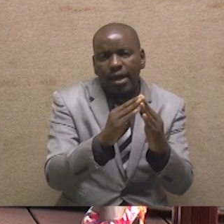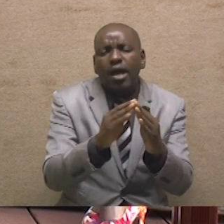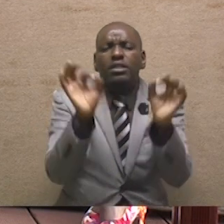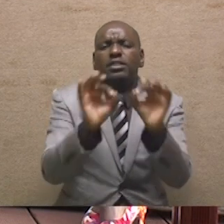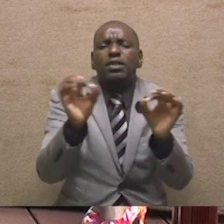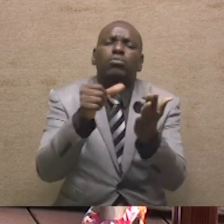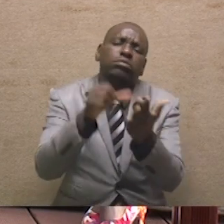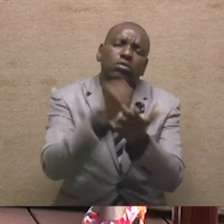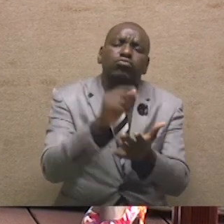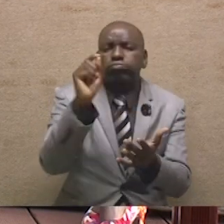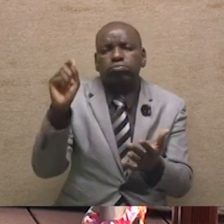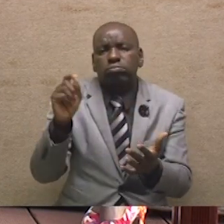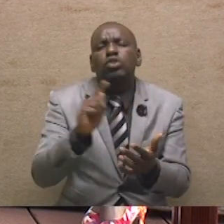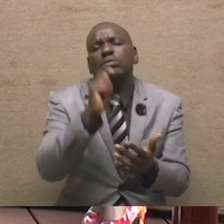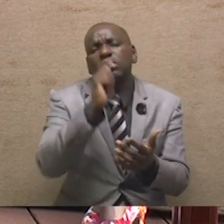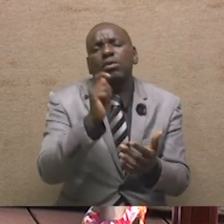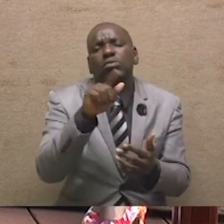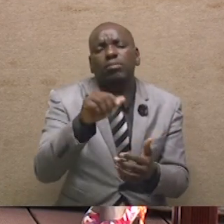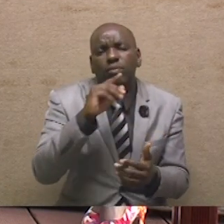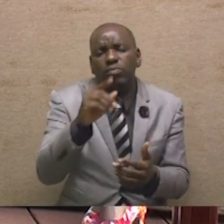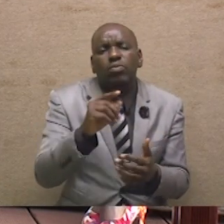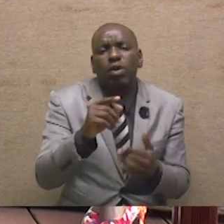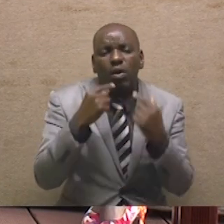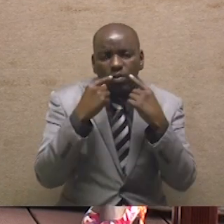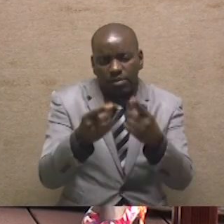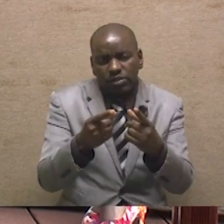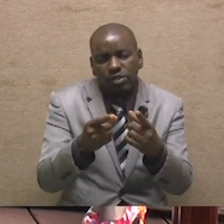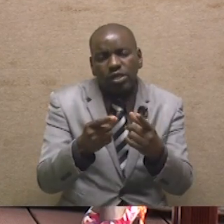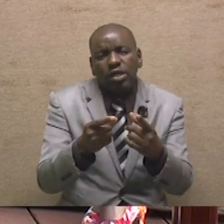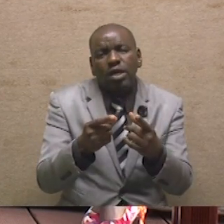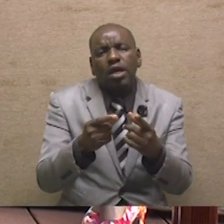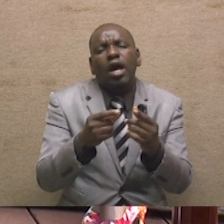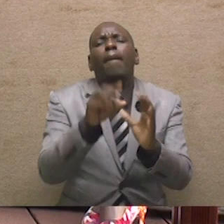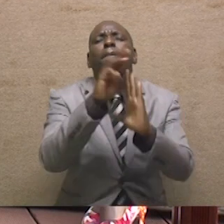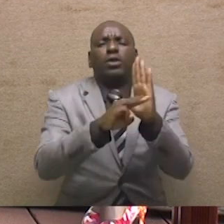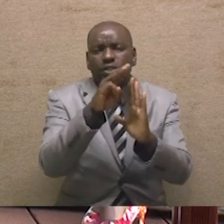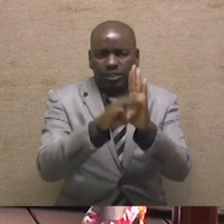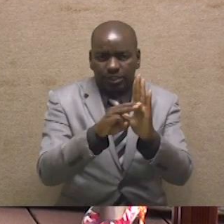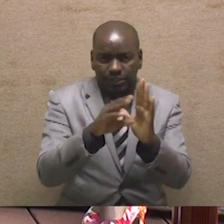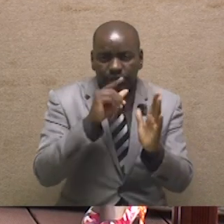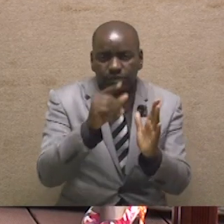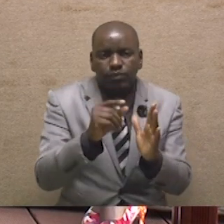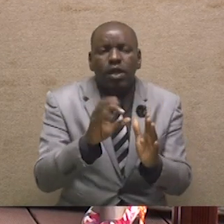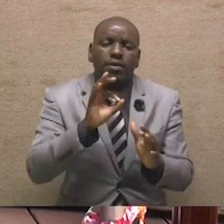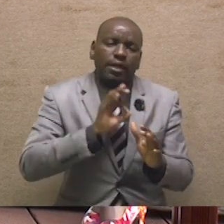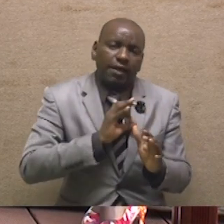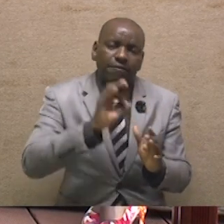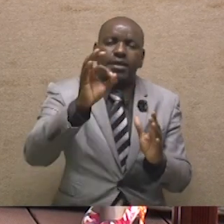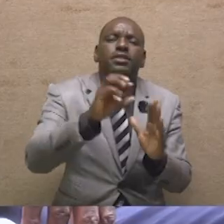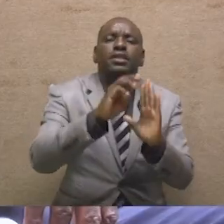centers, of unregistered schools. What's your comment on that in terms of policy? Well,